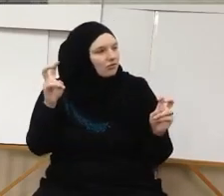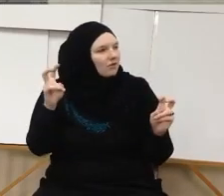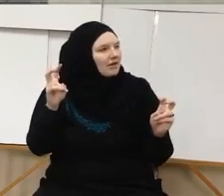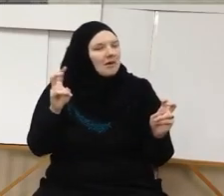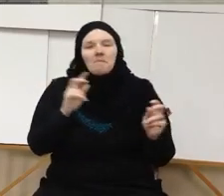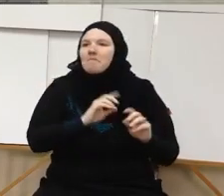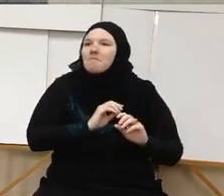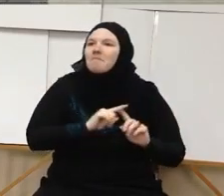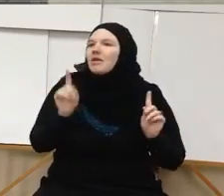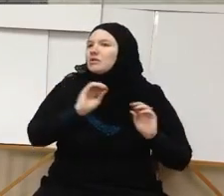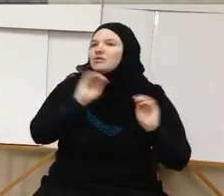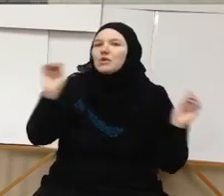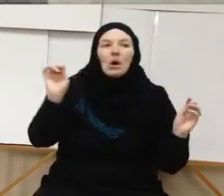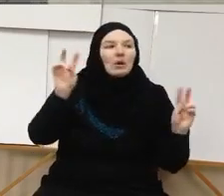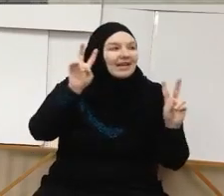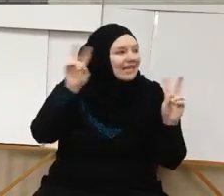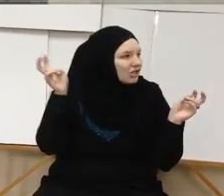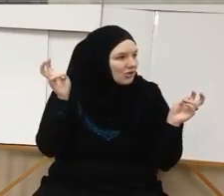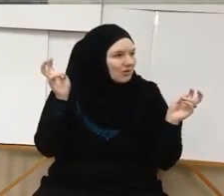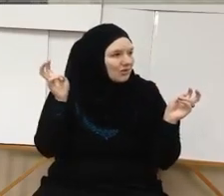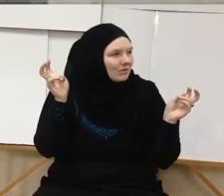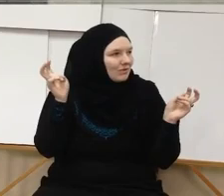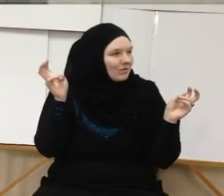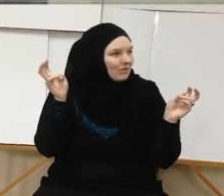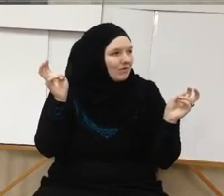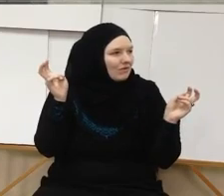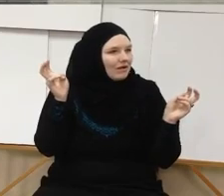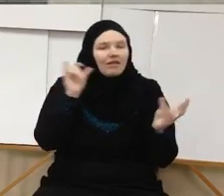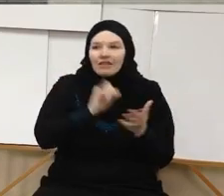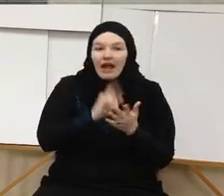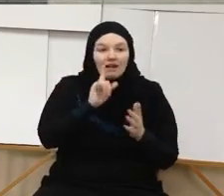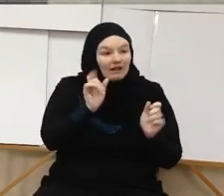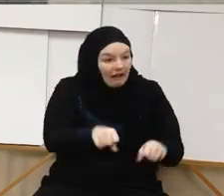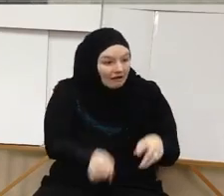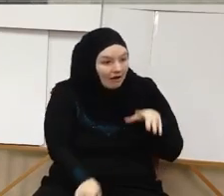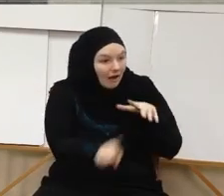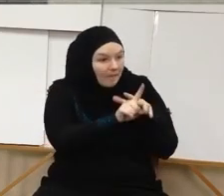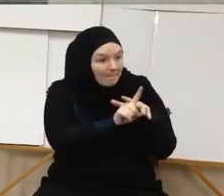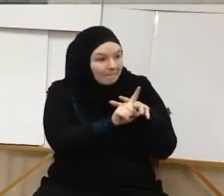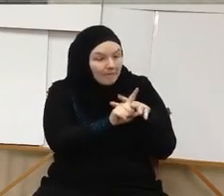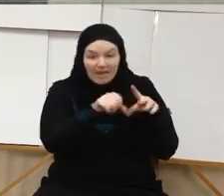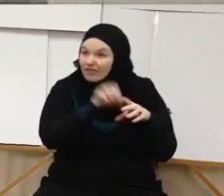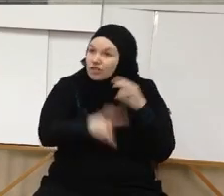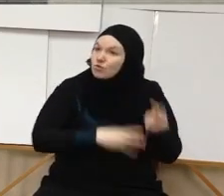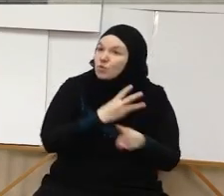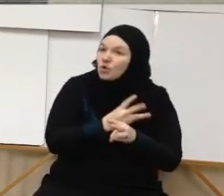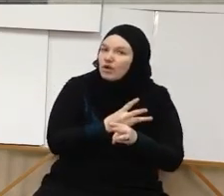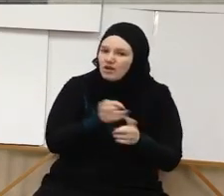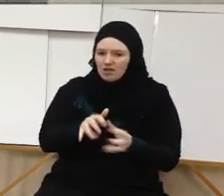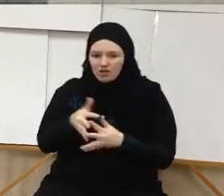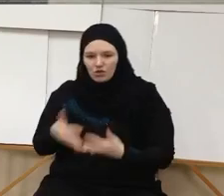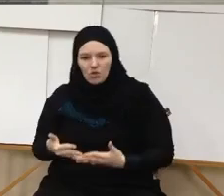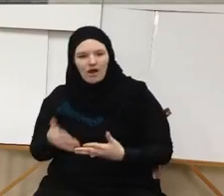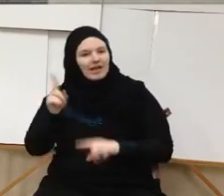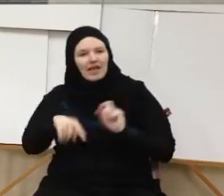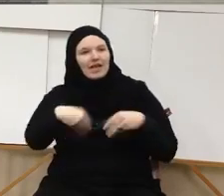a single issue that matters to any single human being in this universe where the Quran doesn't give